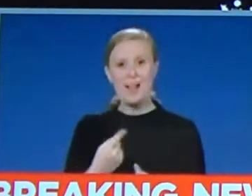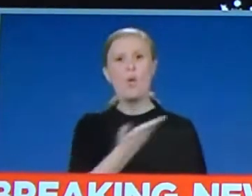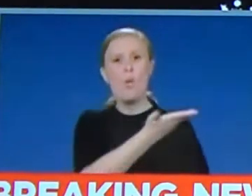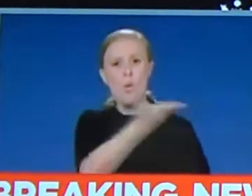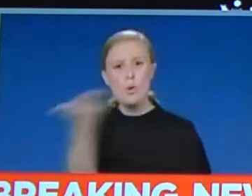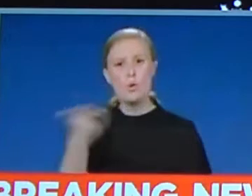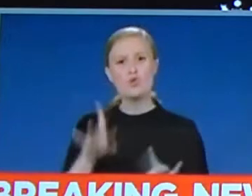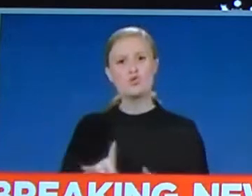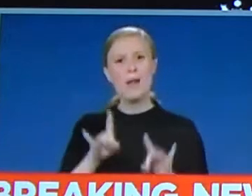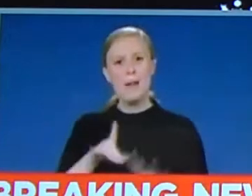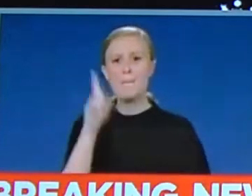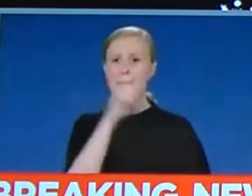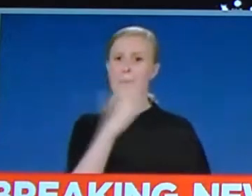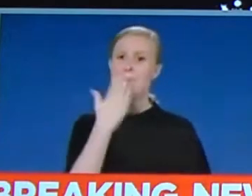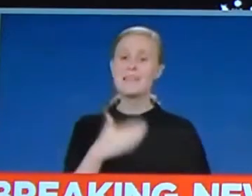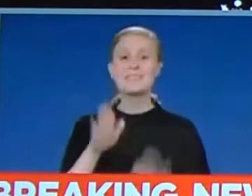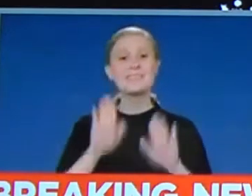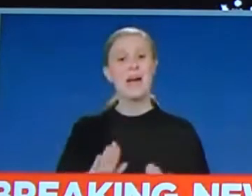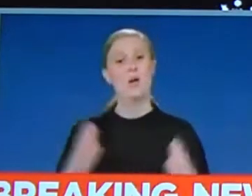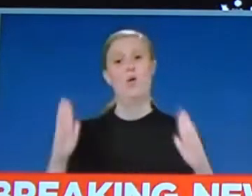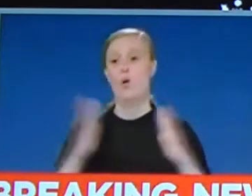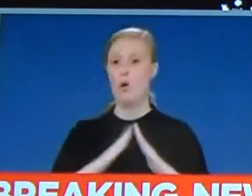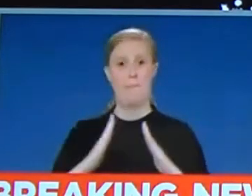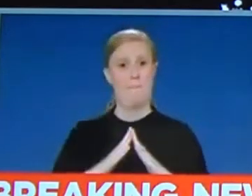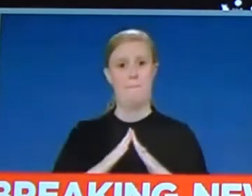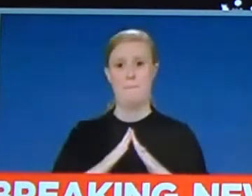getting things that you need at the shops.